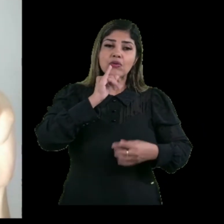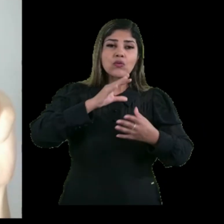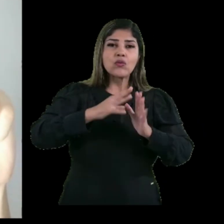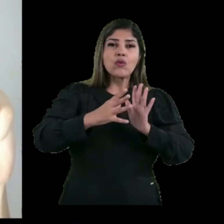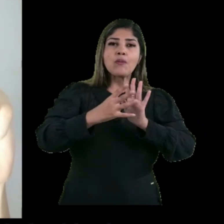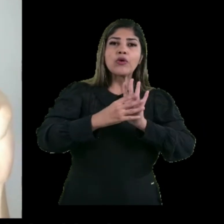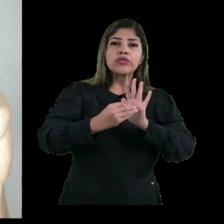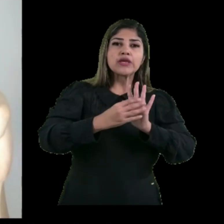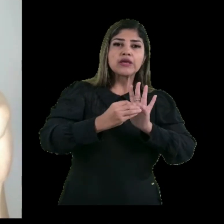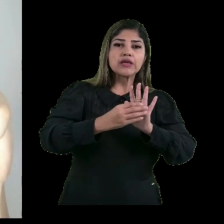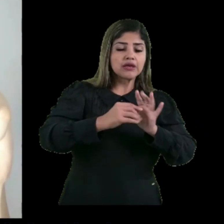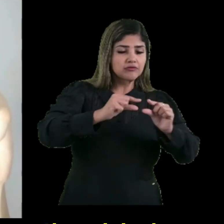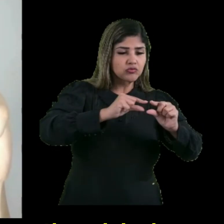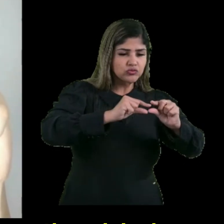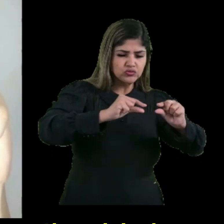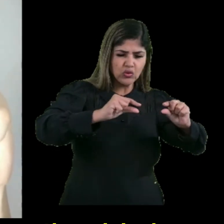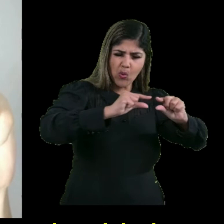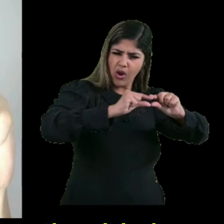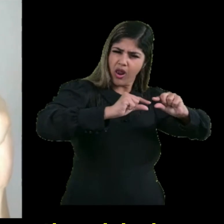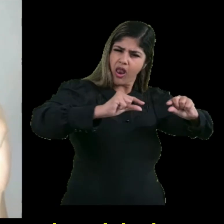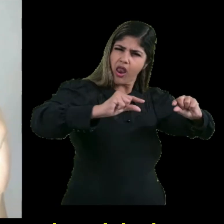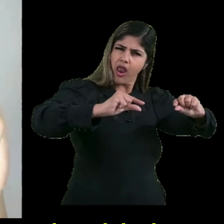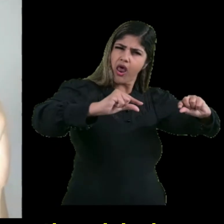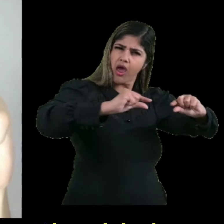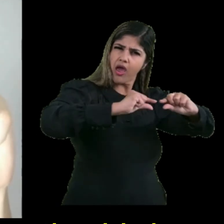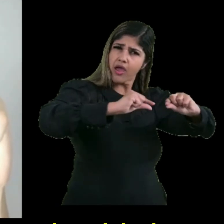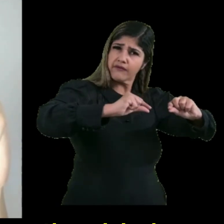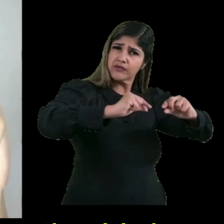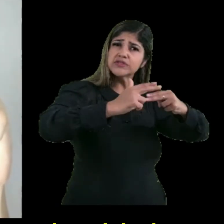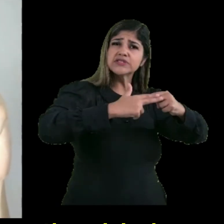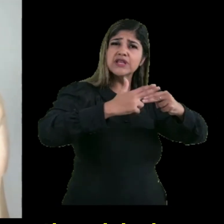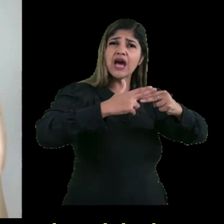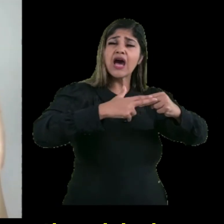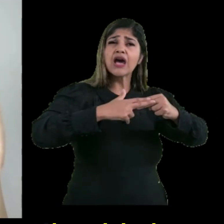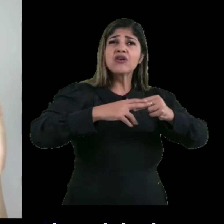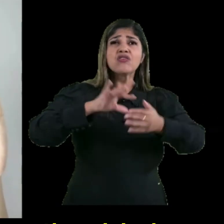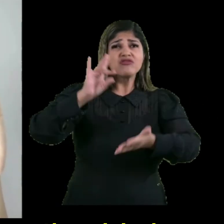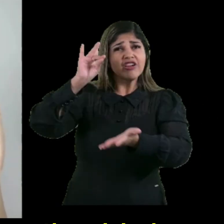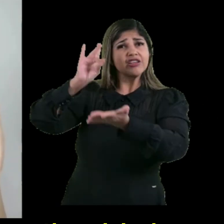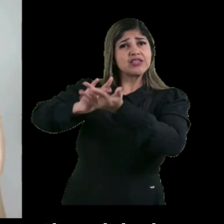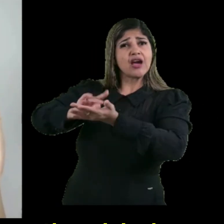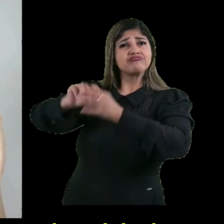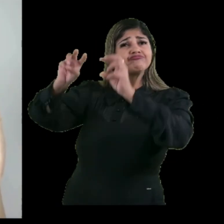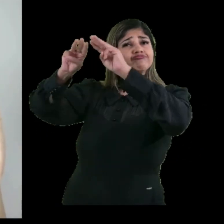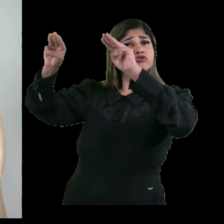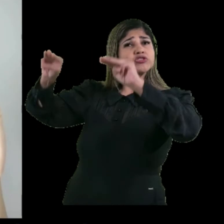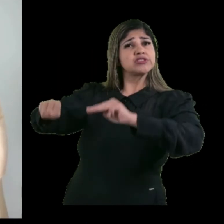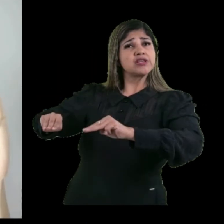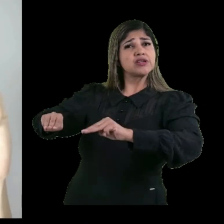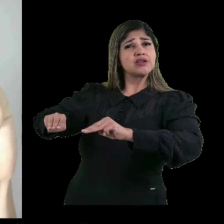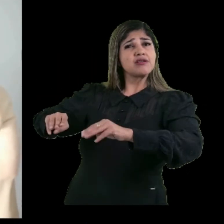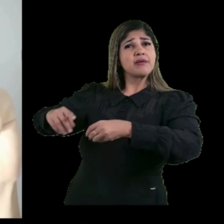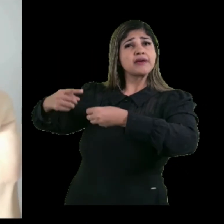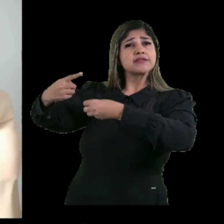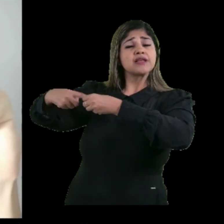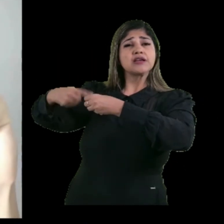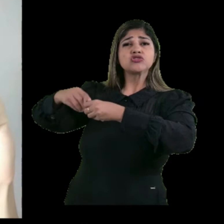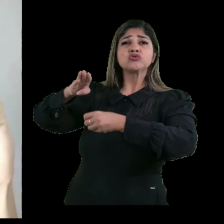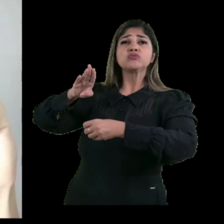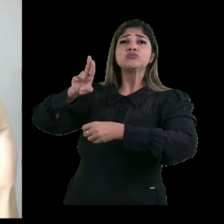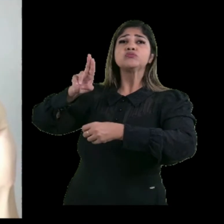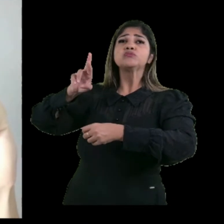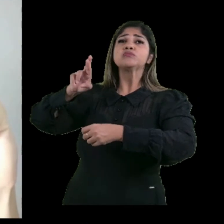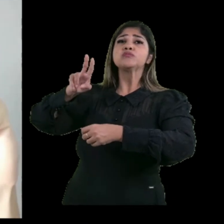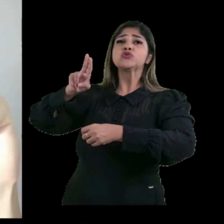the bone of a Shango, made for this study, as the original is in the Bruxelles Museum. According to